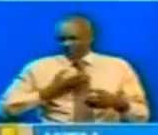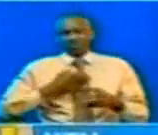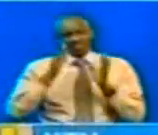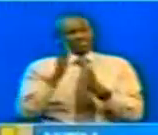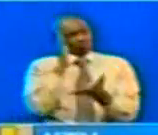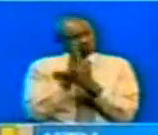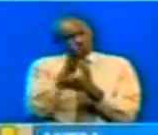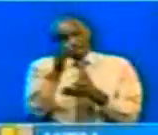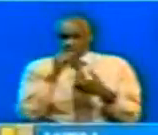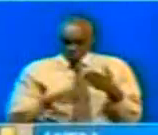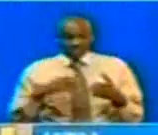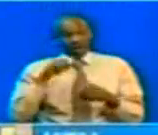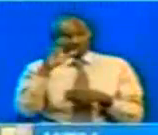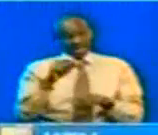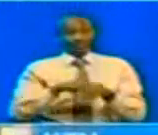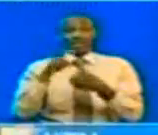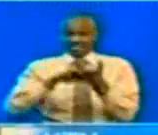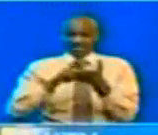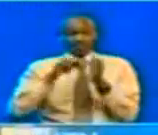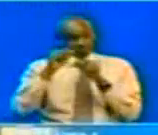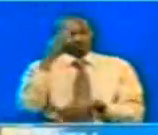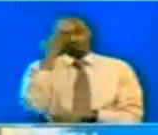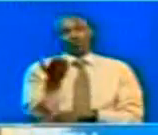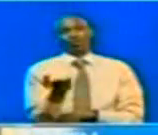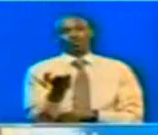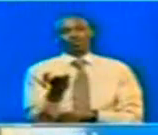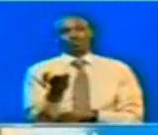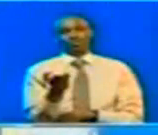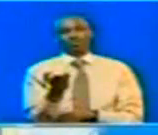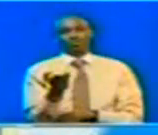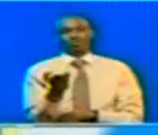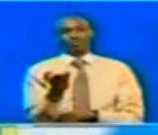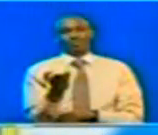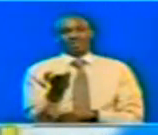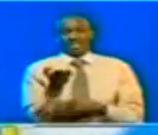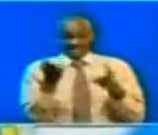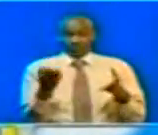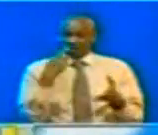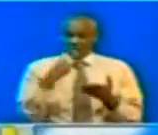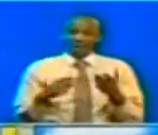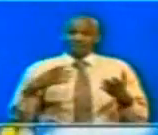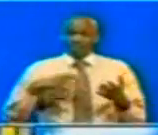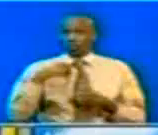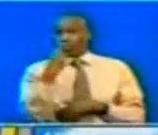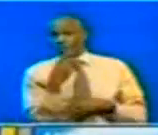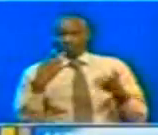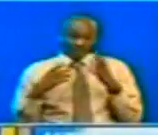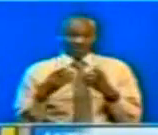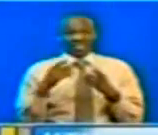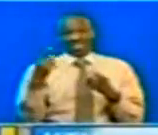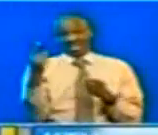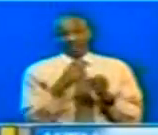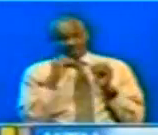And so we'll remove that from the payroll, and that saves us a lot of money. So is there any point of recourse for those who may not show up